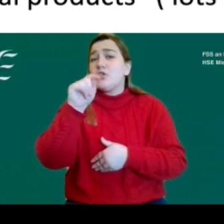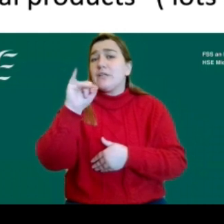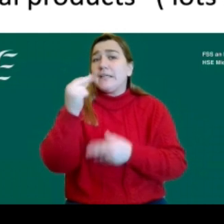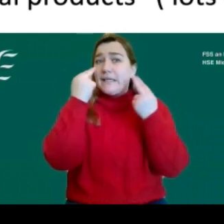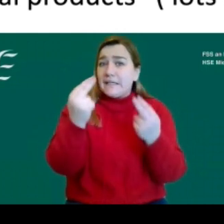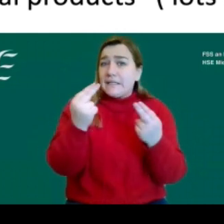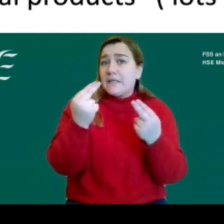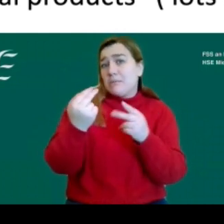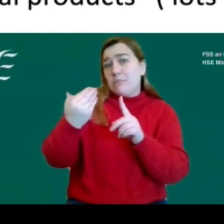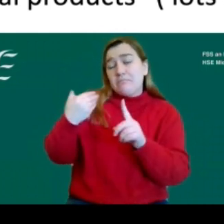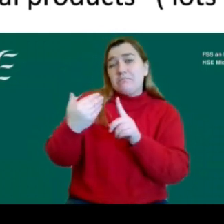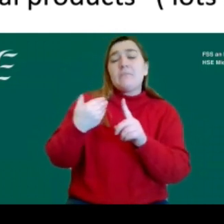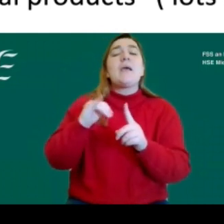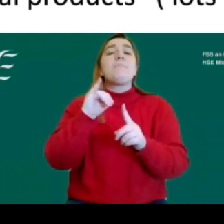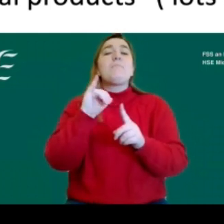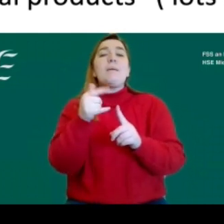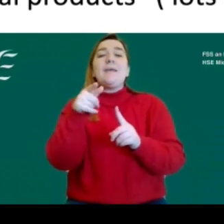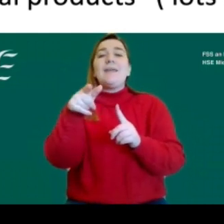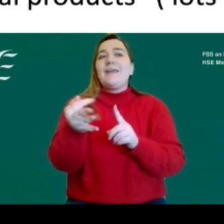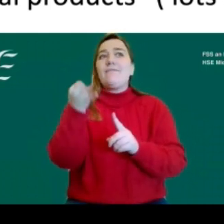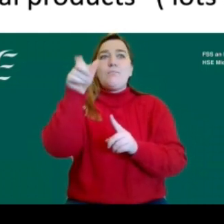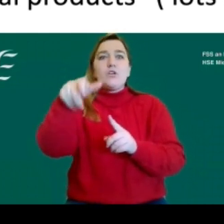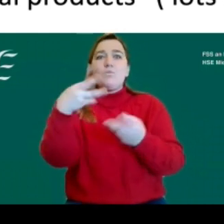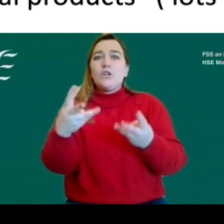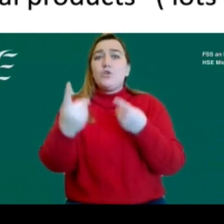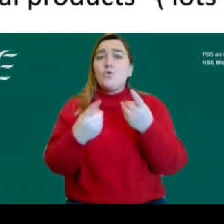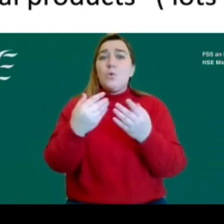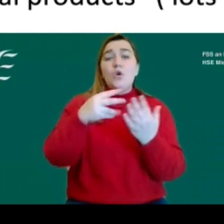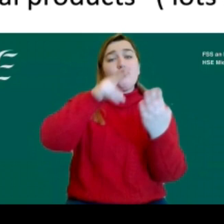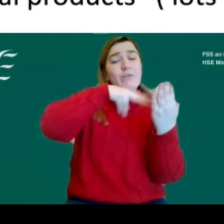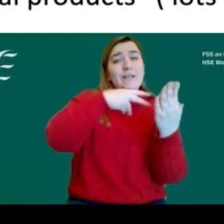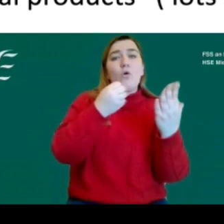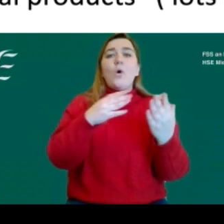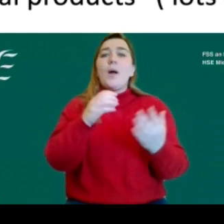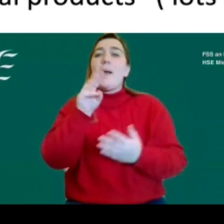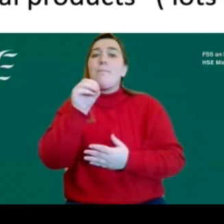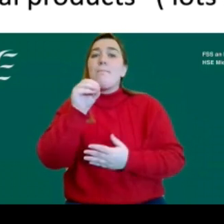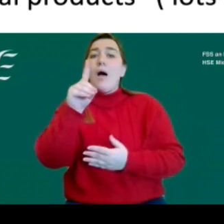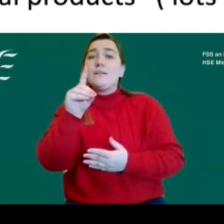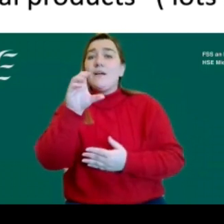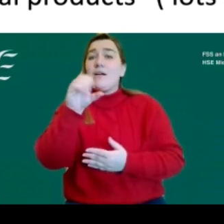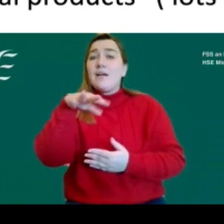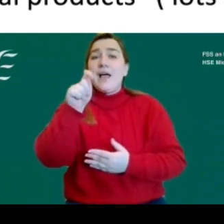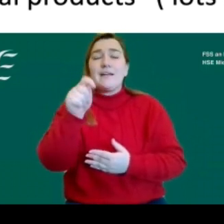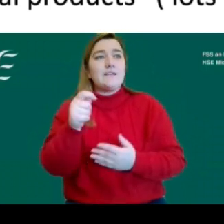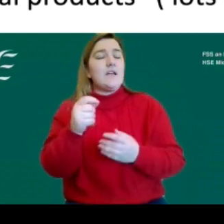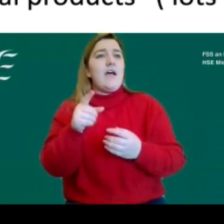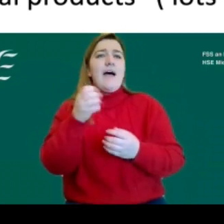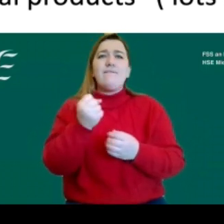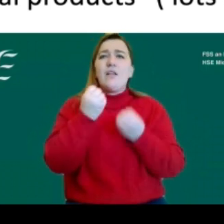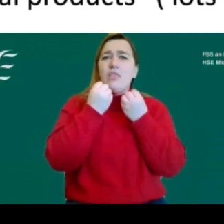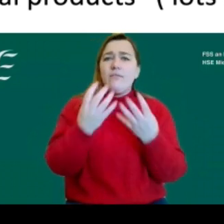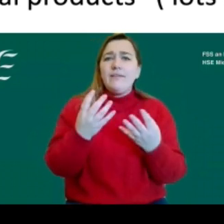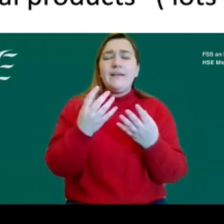if you have a patient who's very interested, wants to do some pre-reading. You could signpost them to really useful podcasts and NHS resources. And there's a lovely